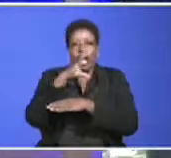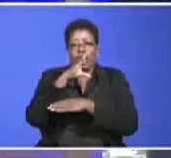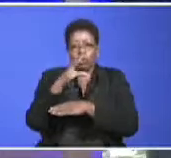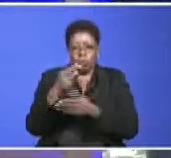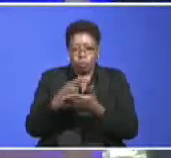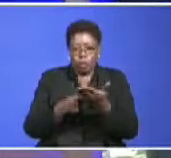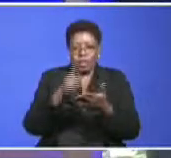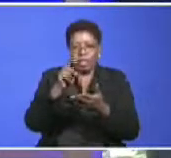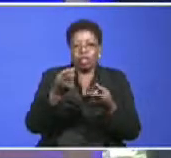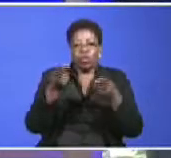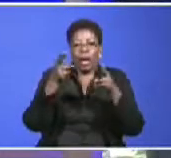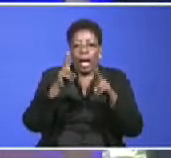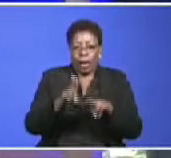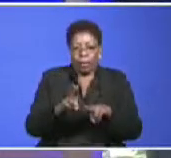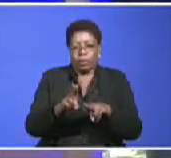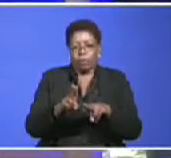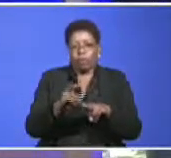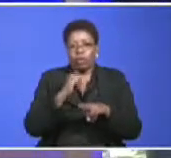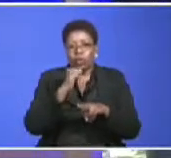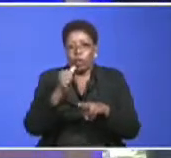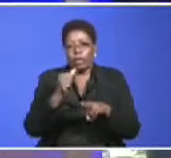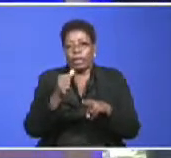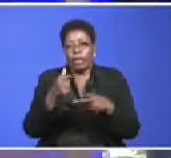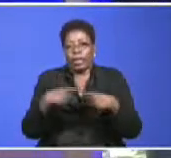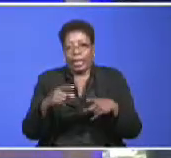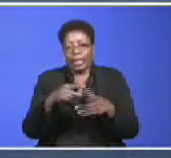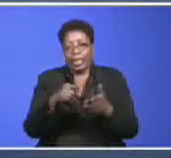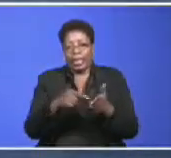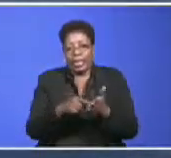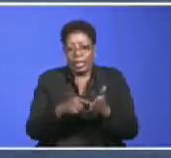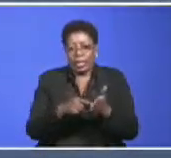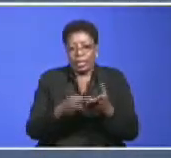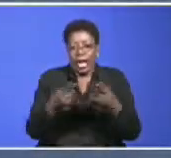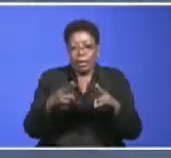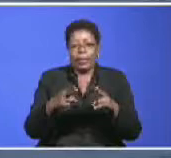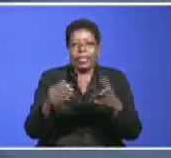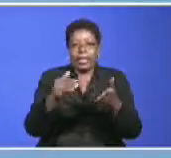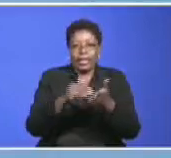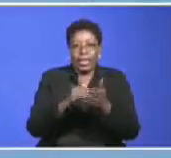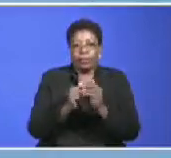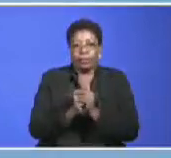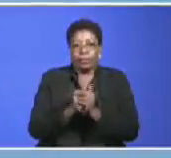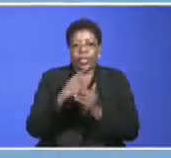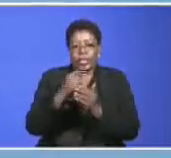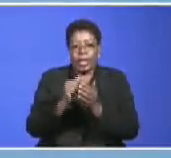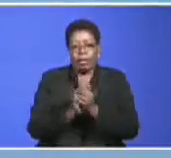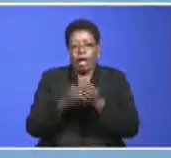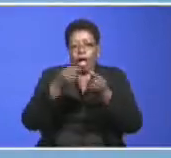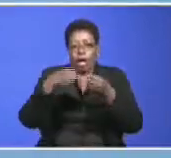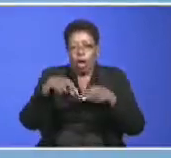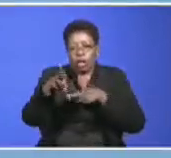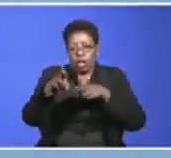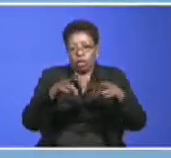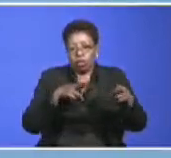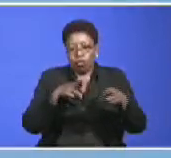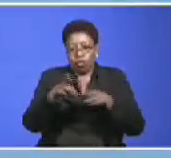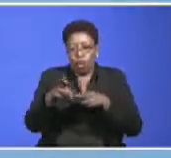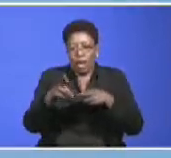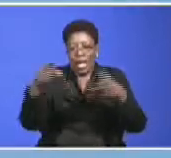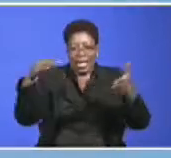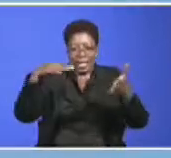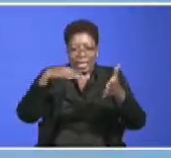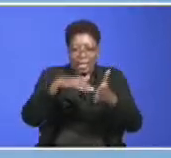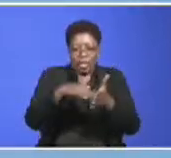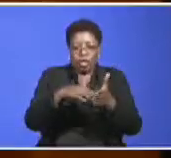a recurrence. Makush Lapinder has the story. A loss of control in flight, an uncontrolled collision with the ocean cited as